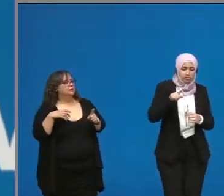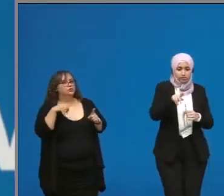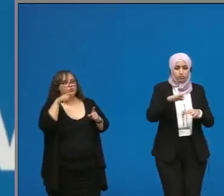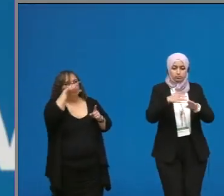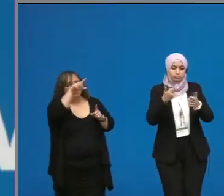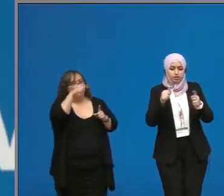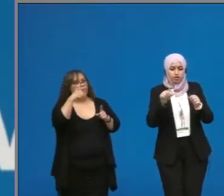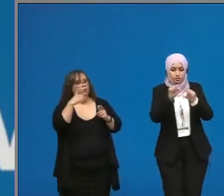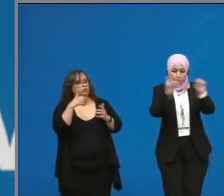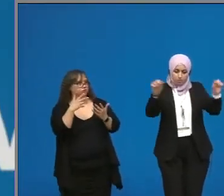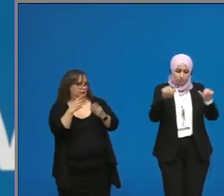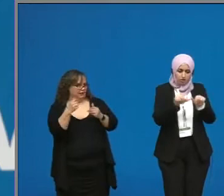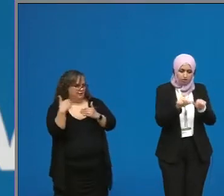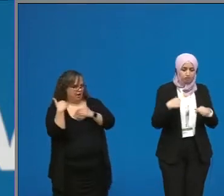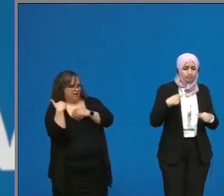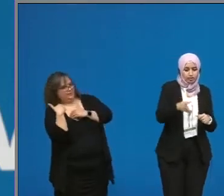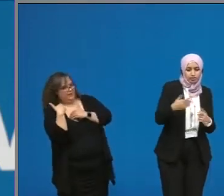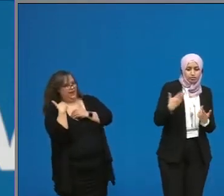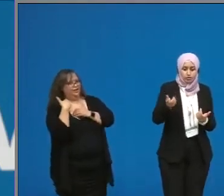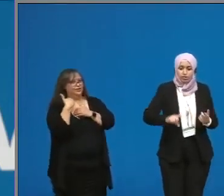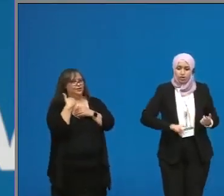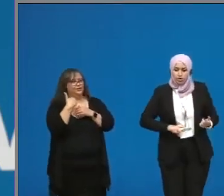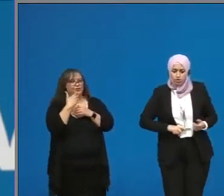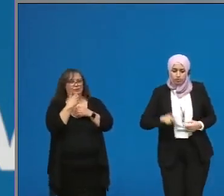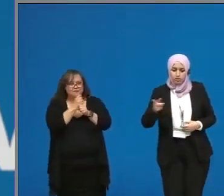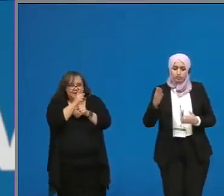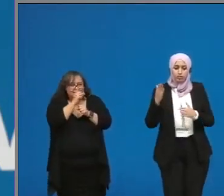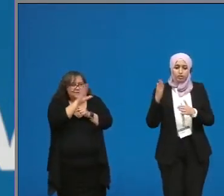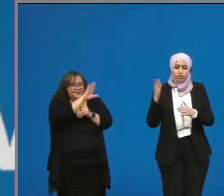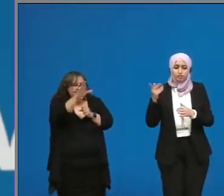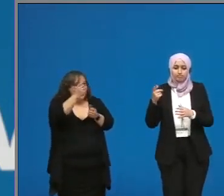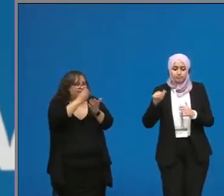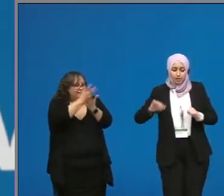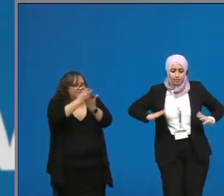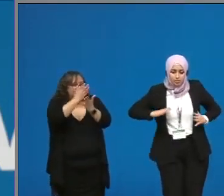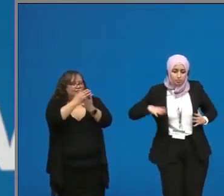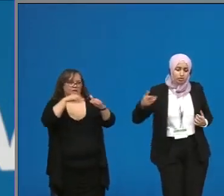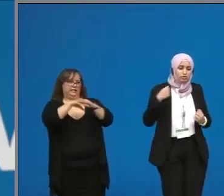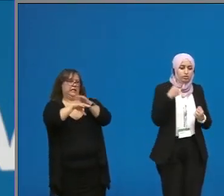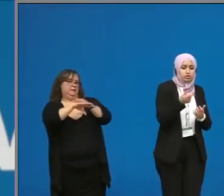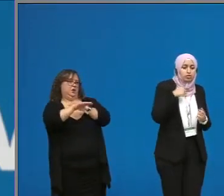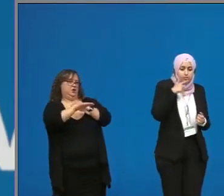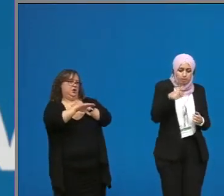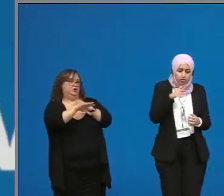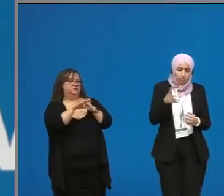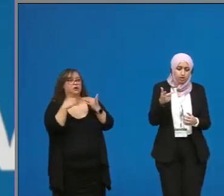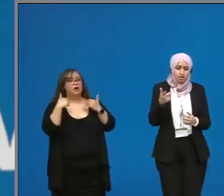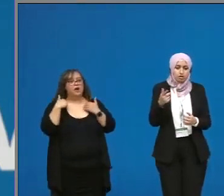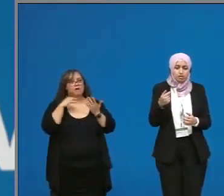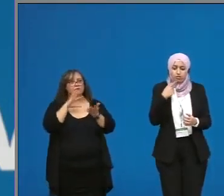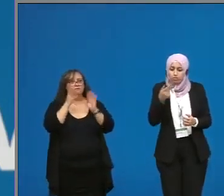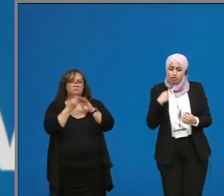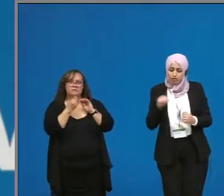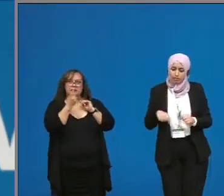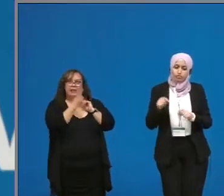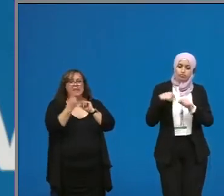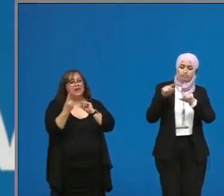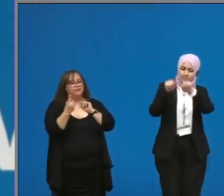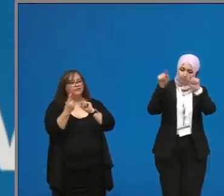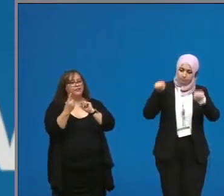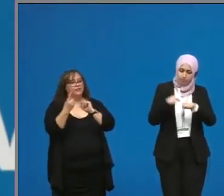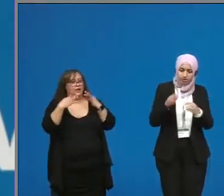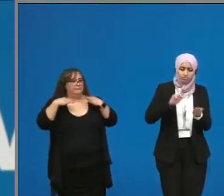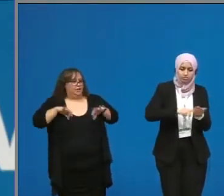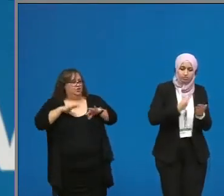obligation to make their services and information accessible for deaf people. And now we have around 11 ministries, maybe, 11 ministries and